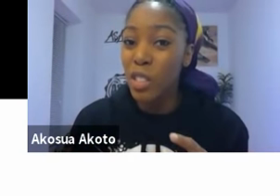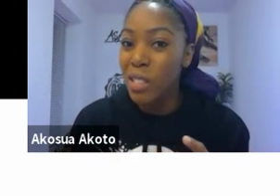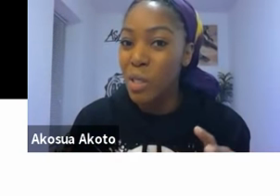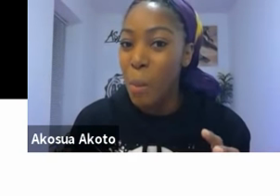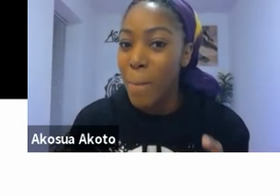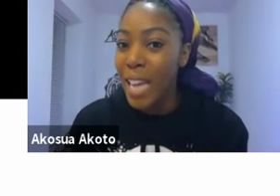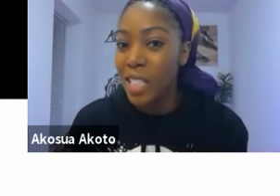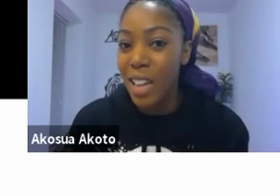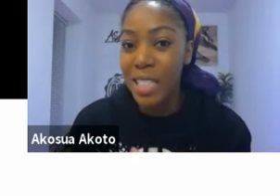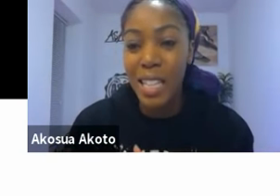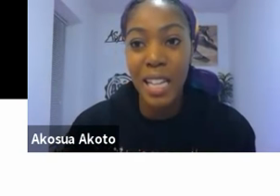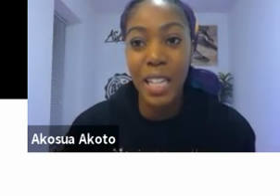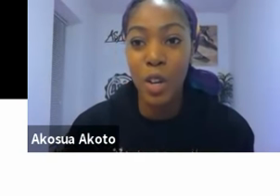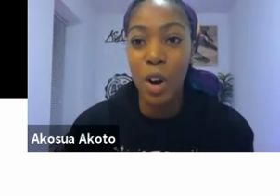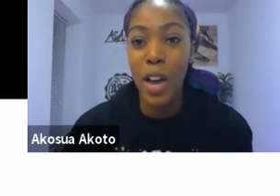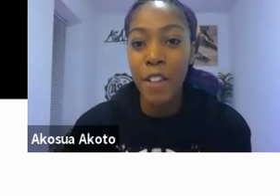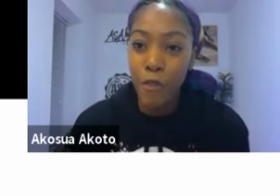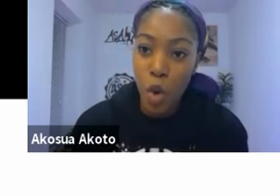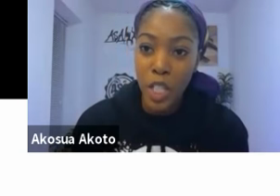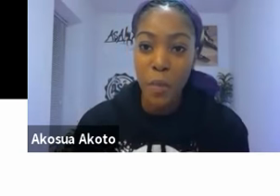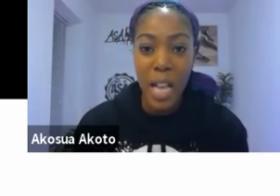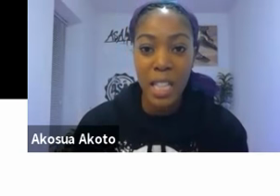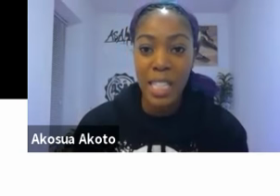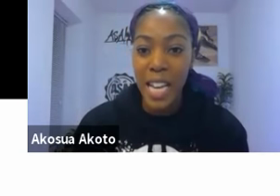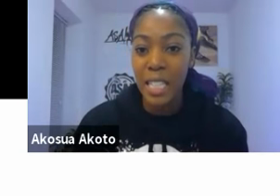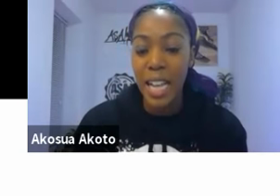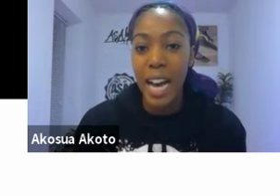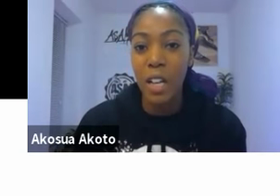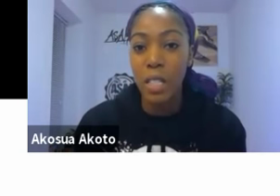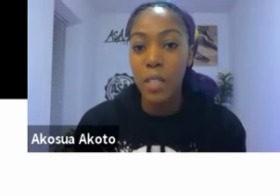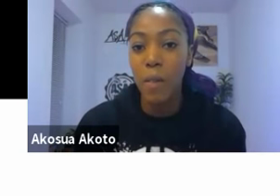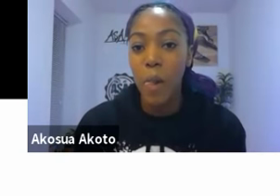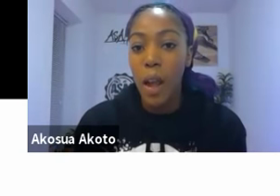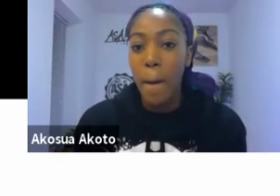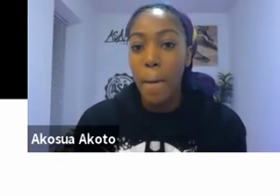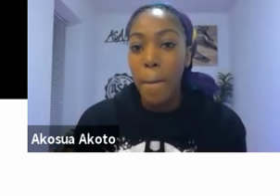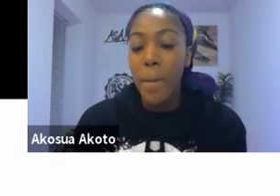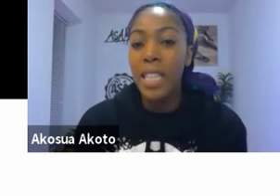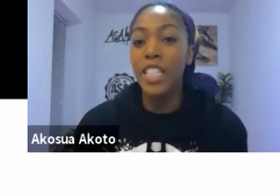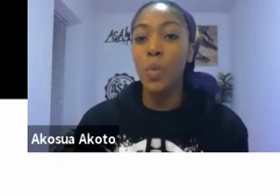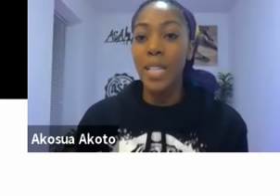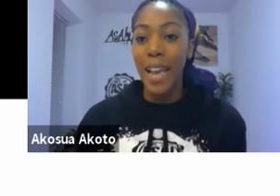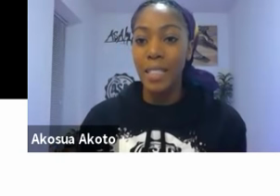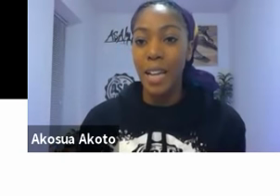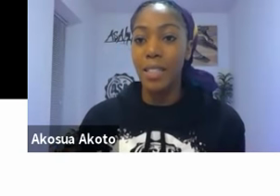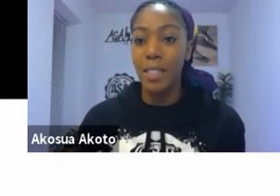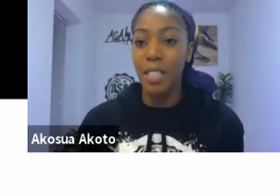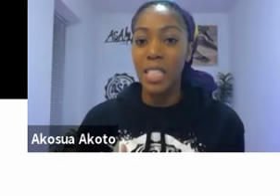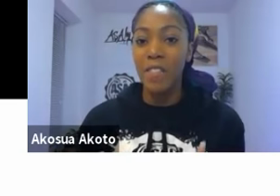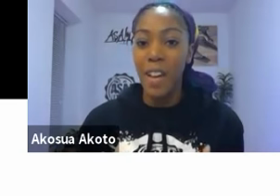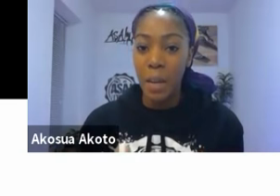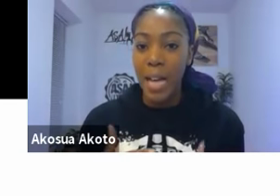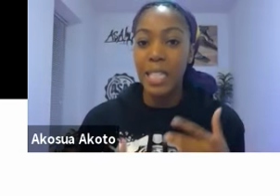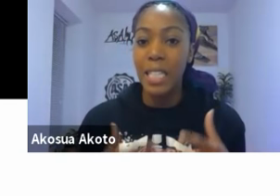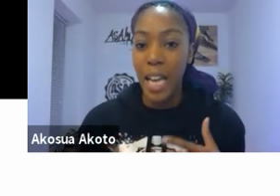even might start to see a little influence of other dance styles, but this is when dance kind of starts